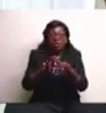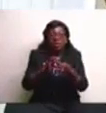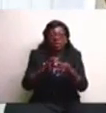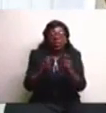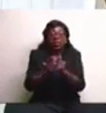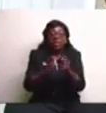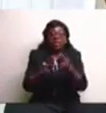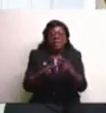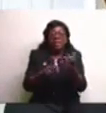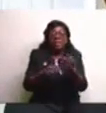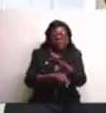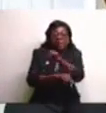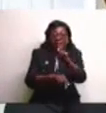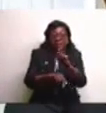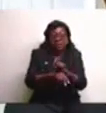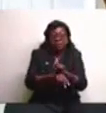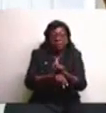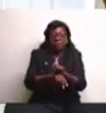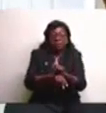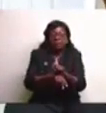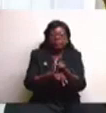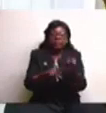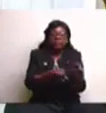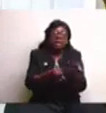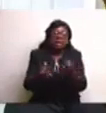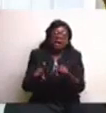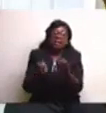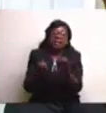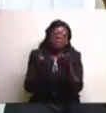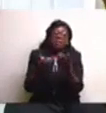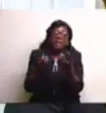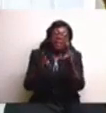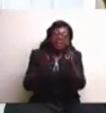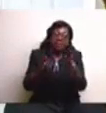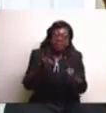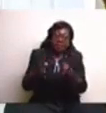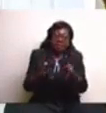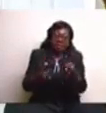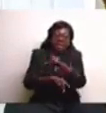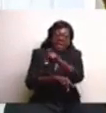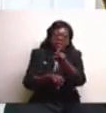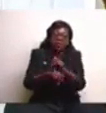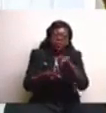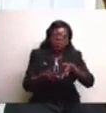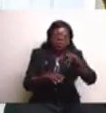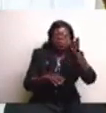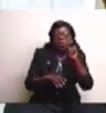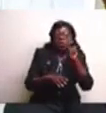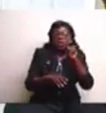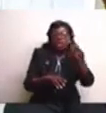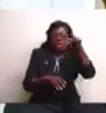And for many persons, in fact, you know, they probably would say that Exuma was indeed George's